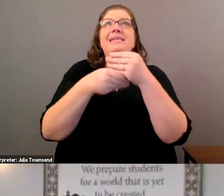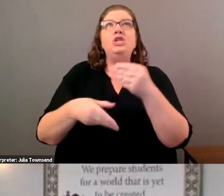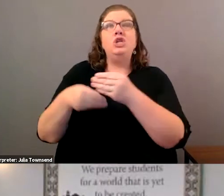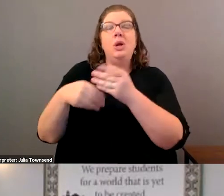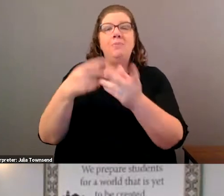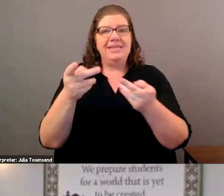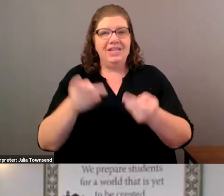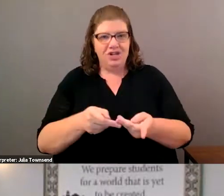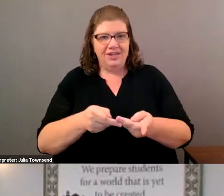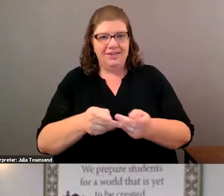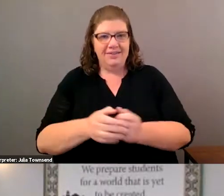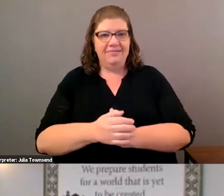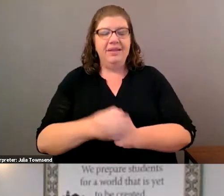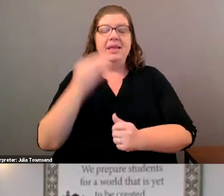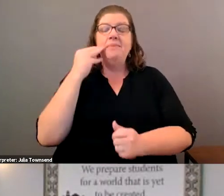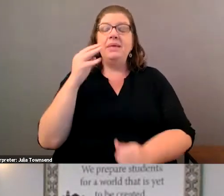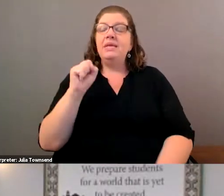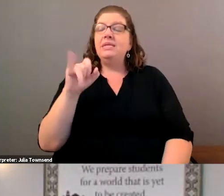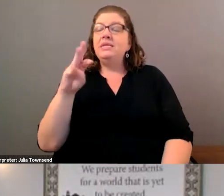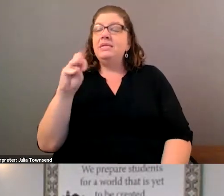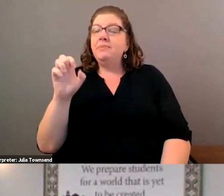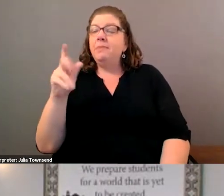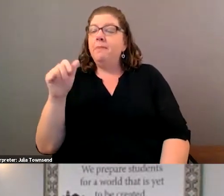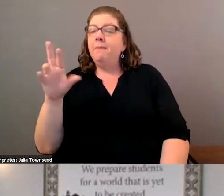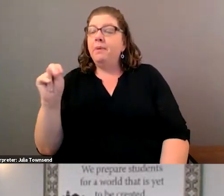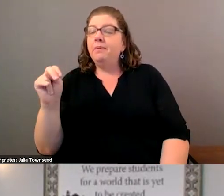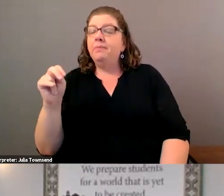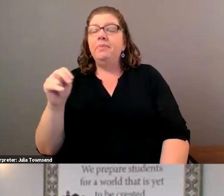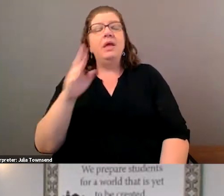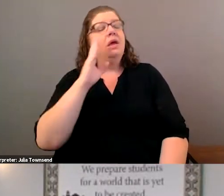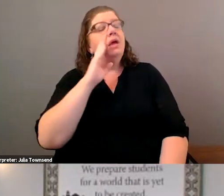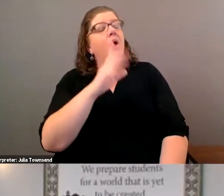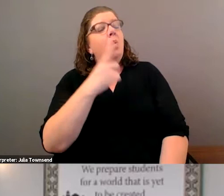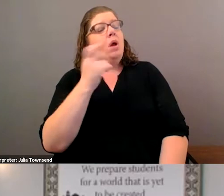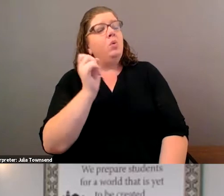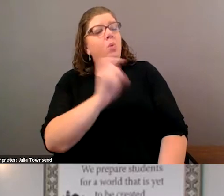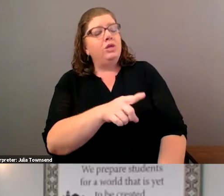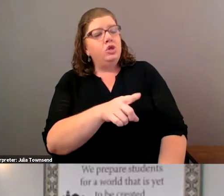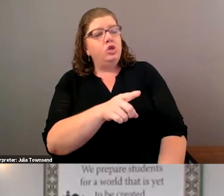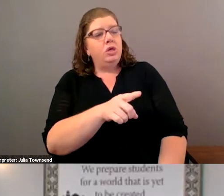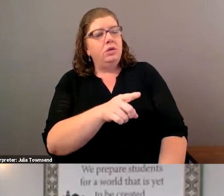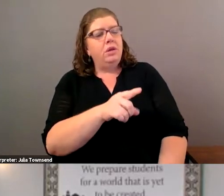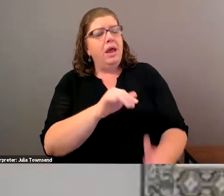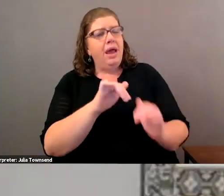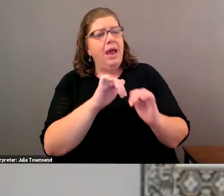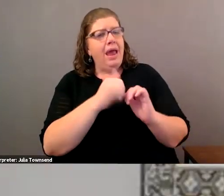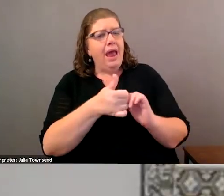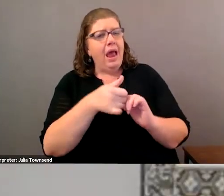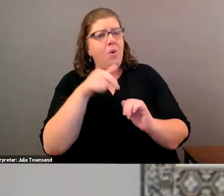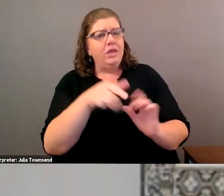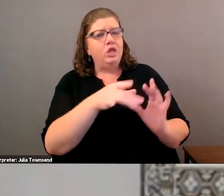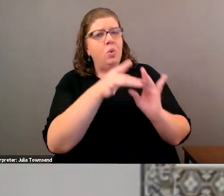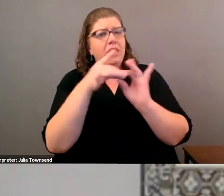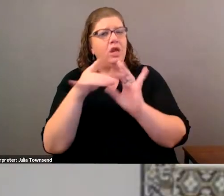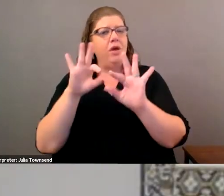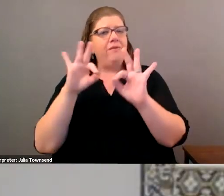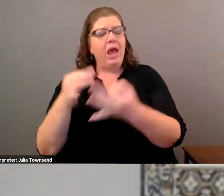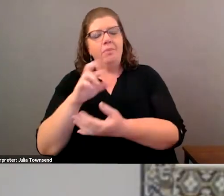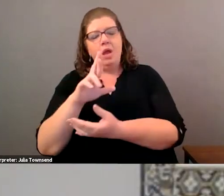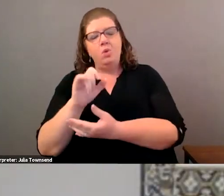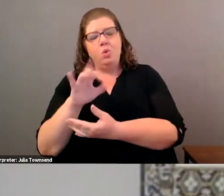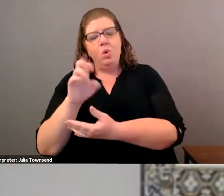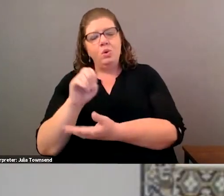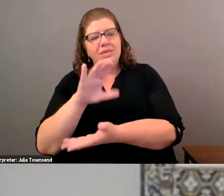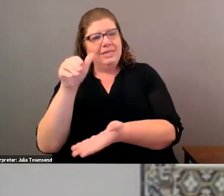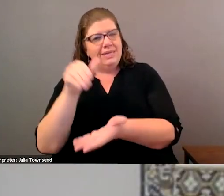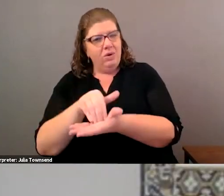positions? Ms. Sims-Moten. Hi, Dr. Becchio. I just had a question. How is this relation to our family resource centers? Does that change